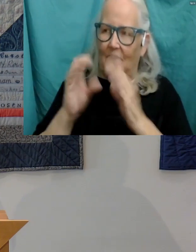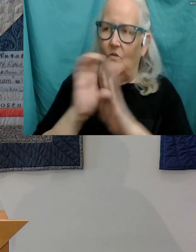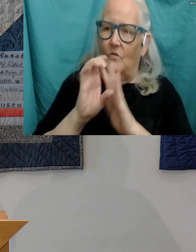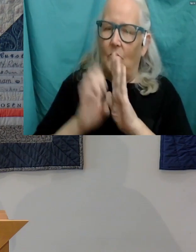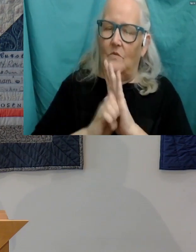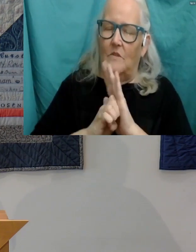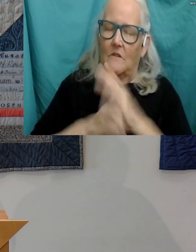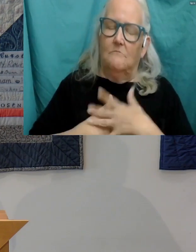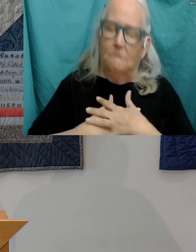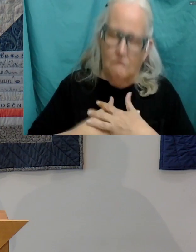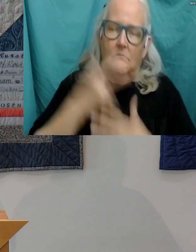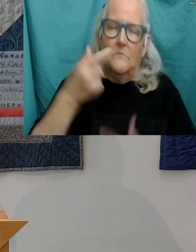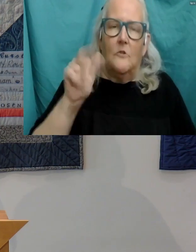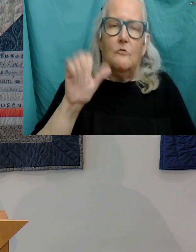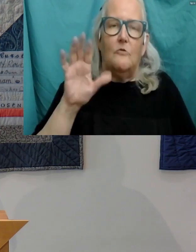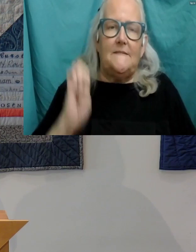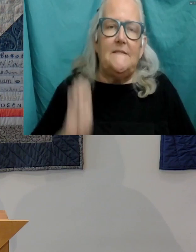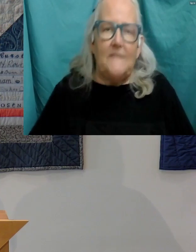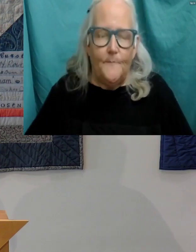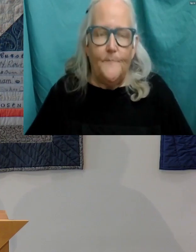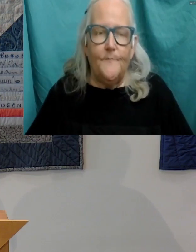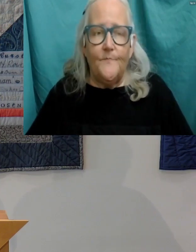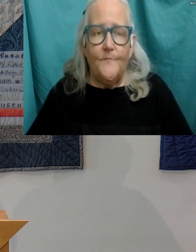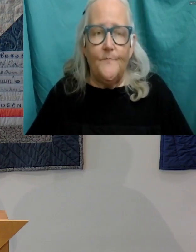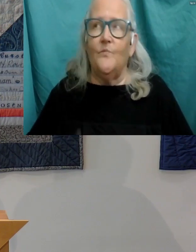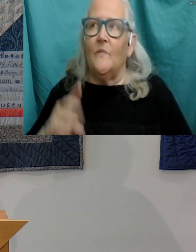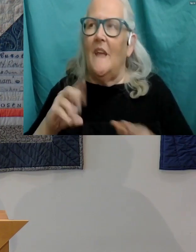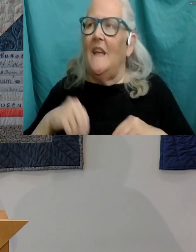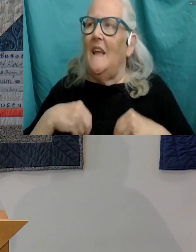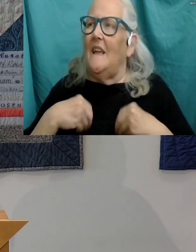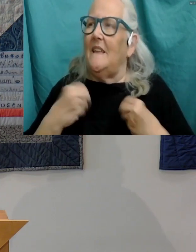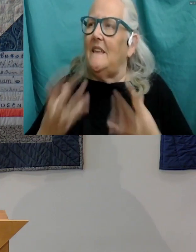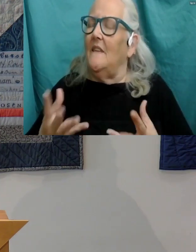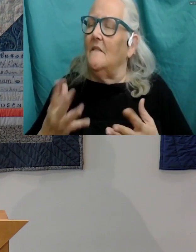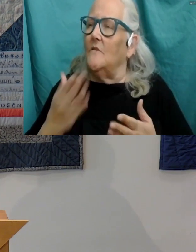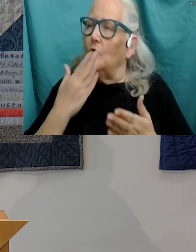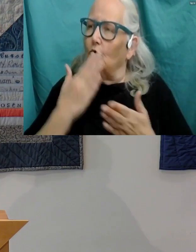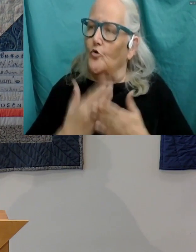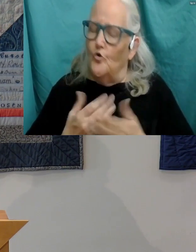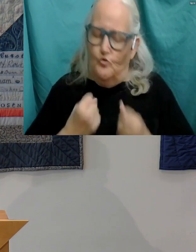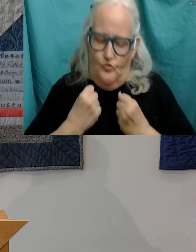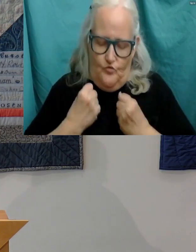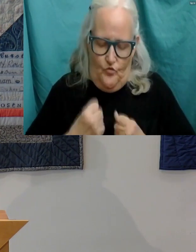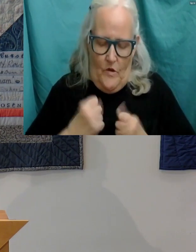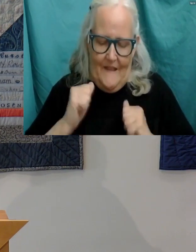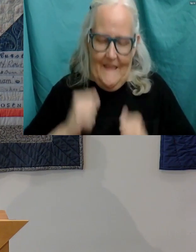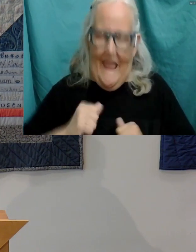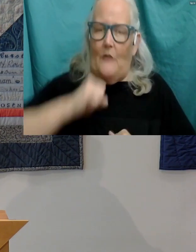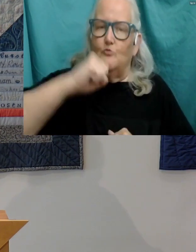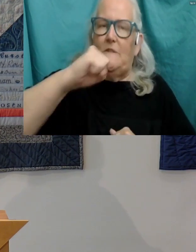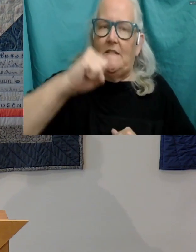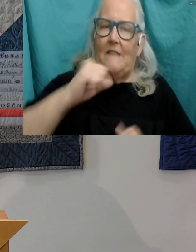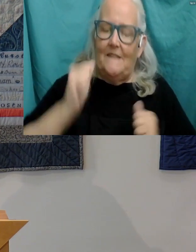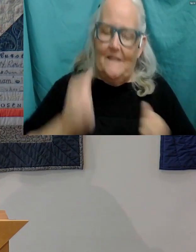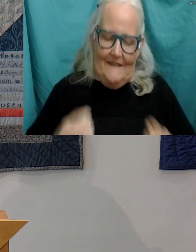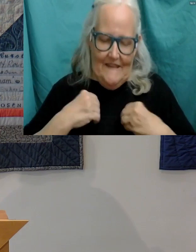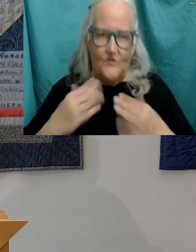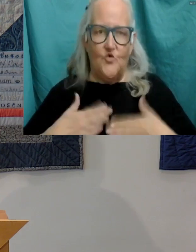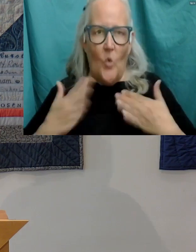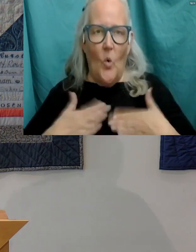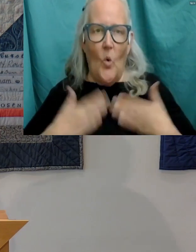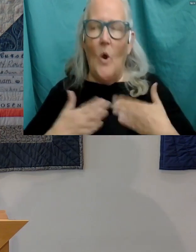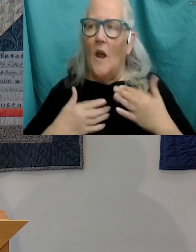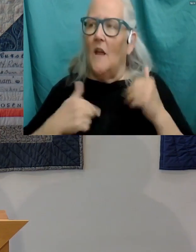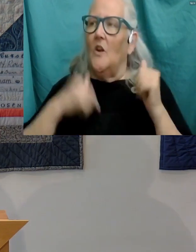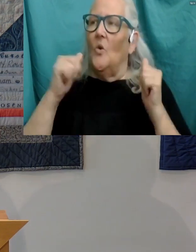Paradise provides deep reservoirs for resistance and joy. It calls us to embrace life's aching tragedies and